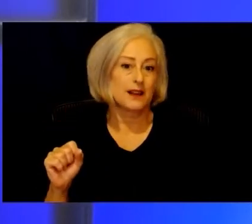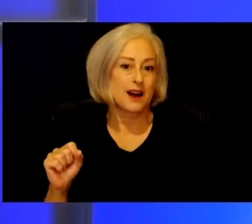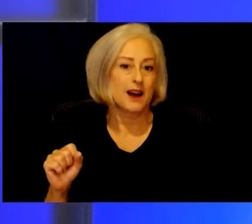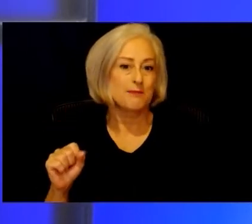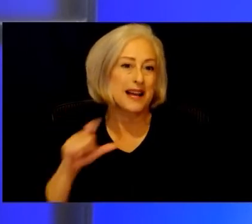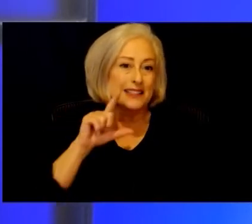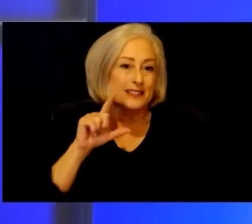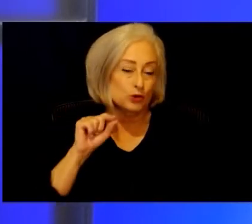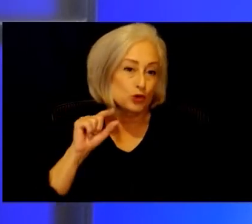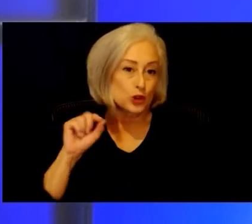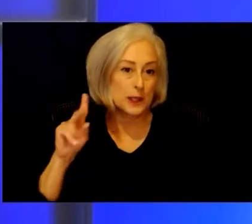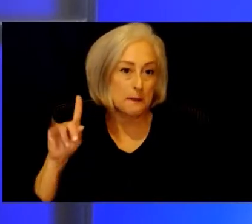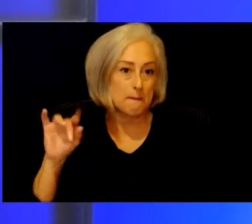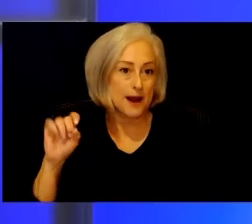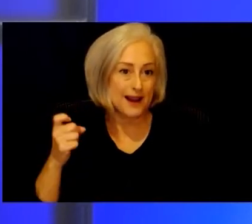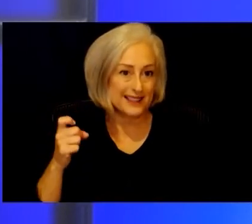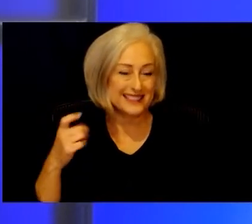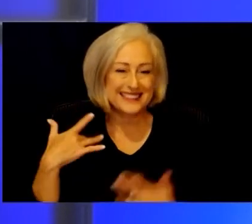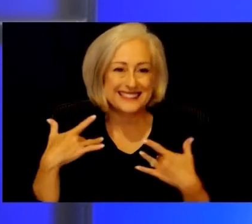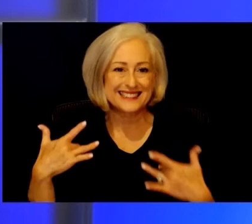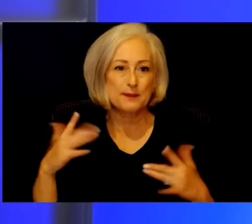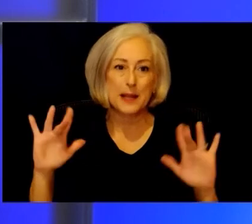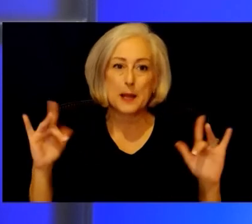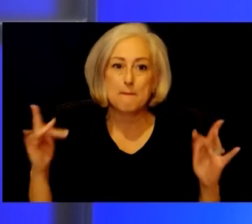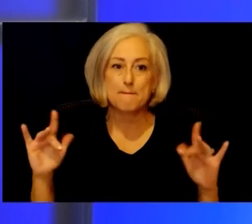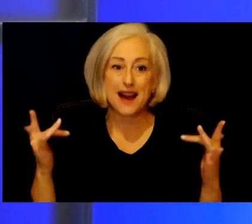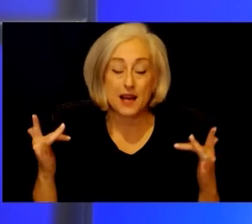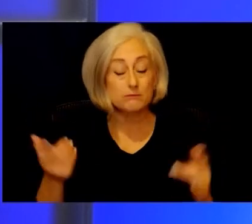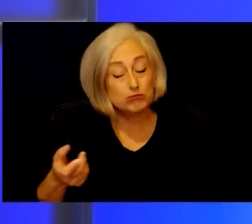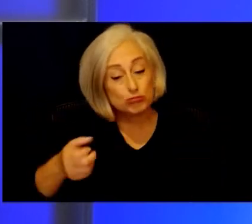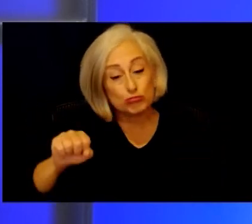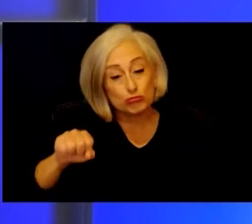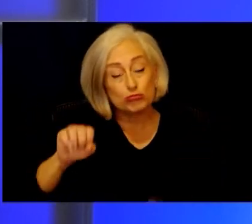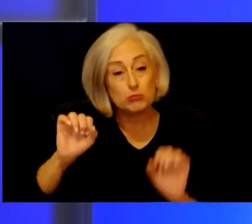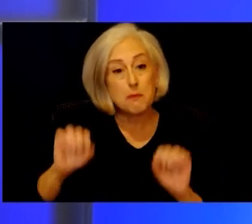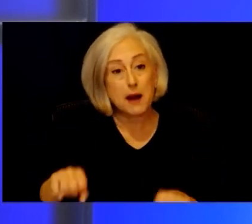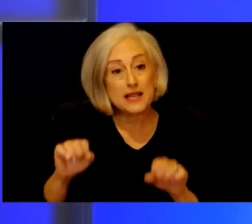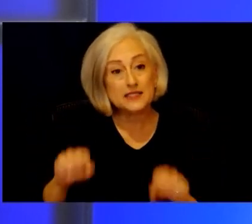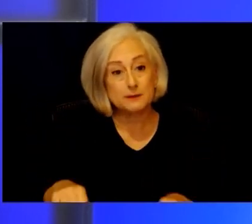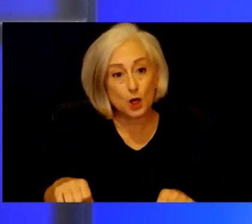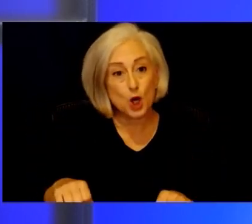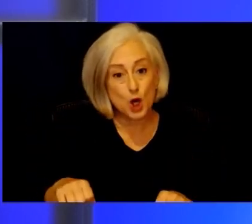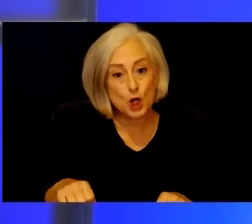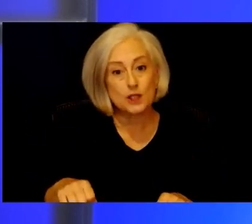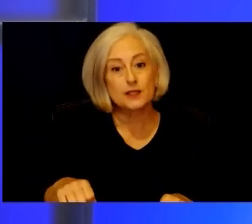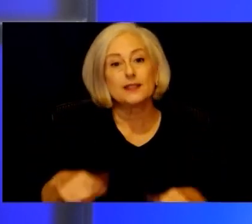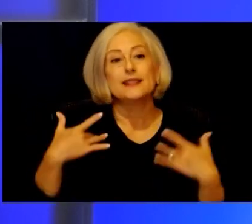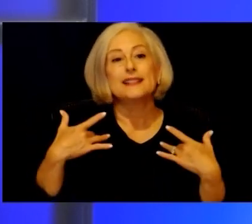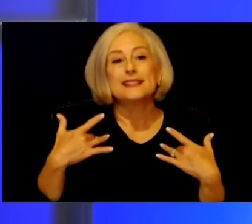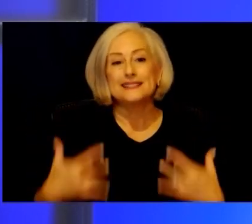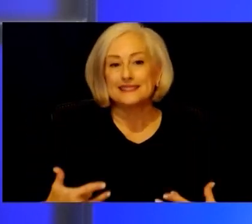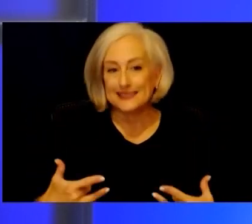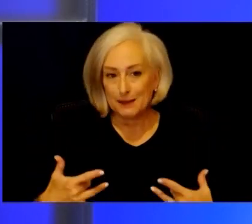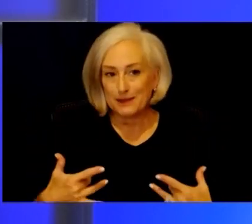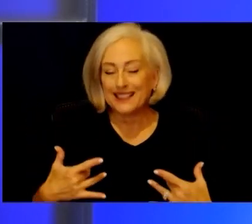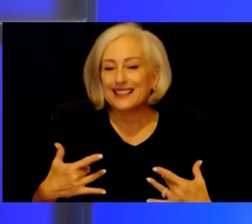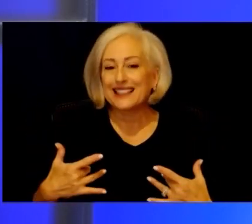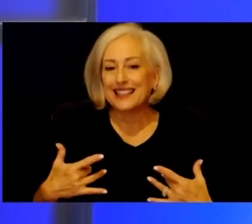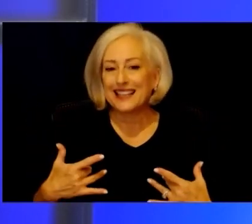to be very, very mild. So yes, it's possible, but it tends to be also that the degree of